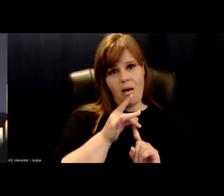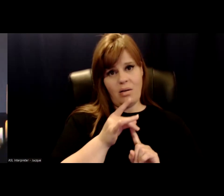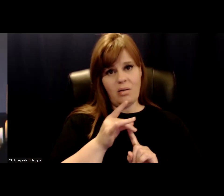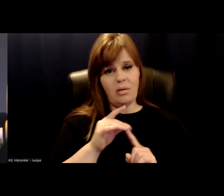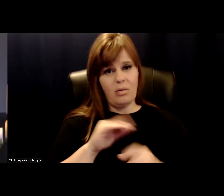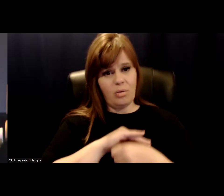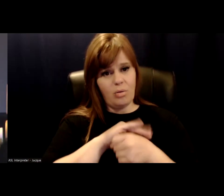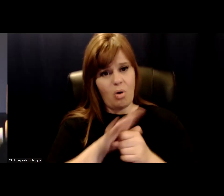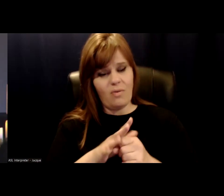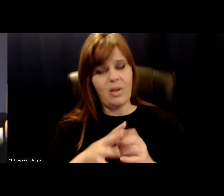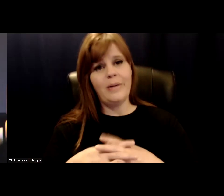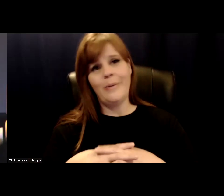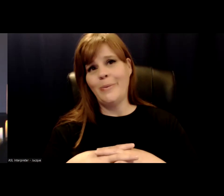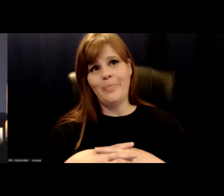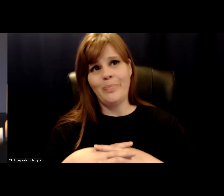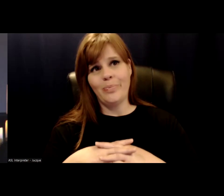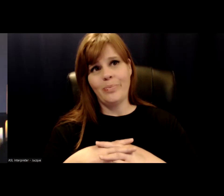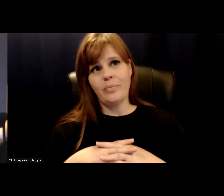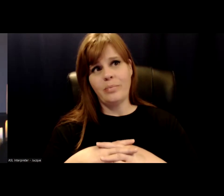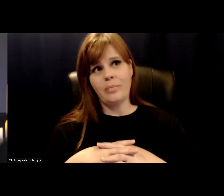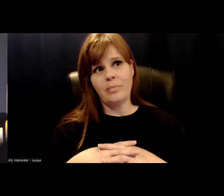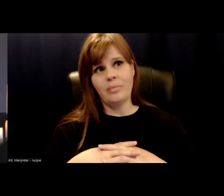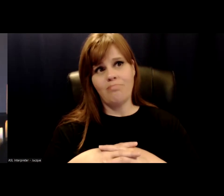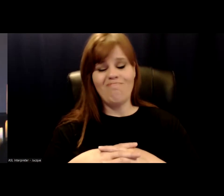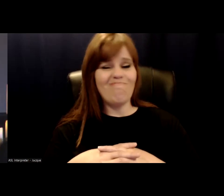unlikely that I'll ever be the same again.